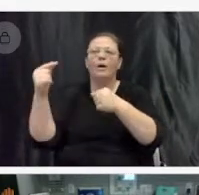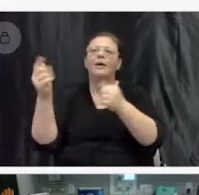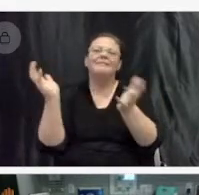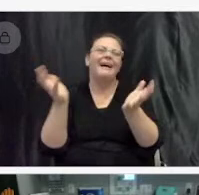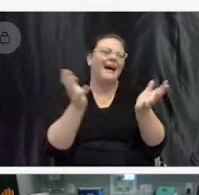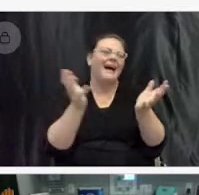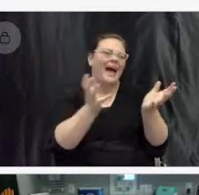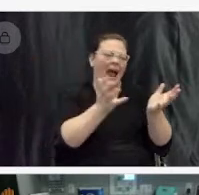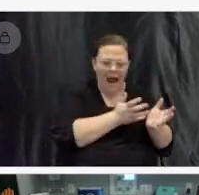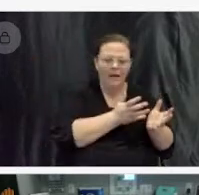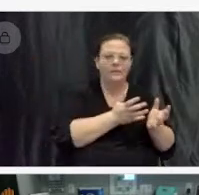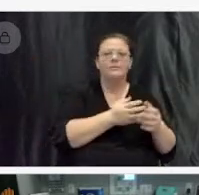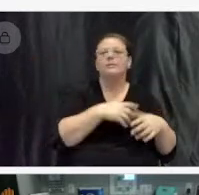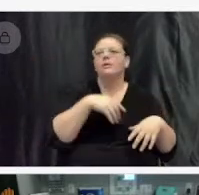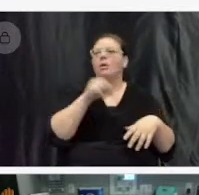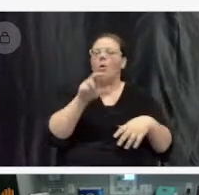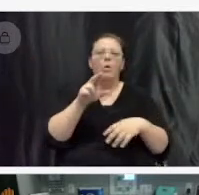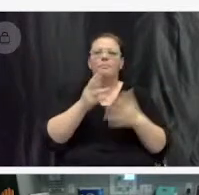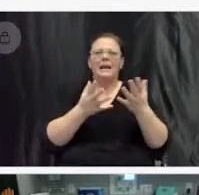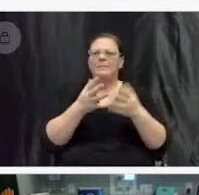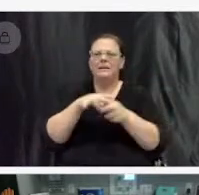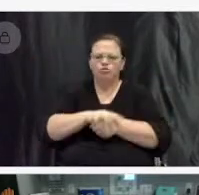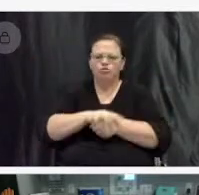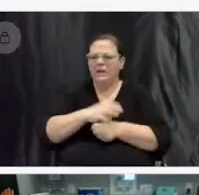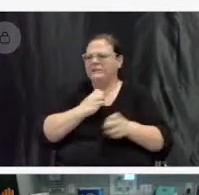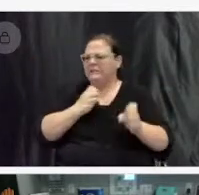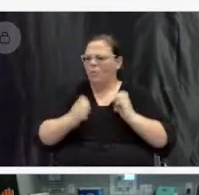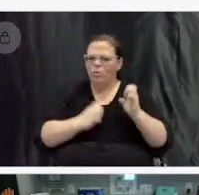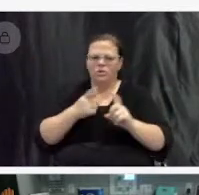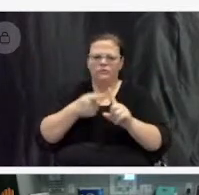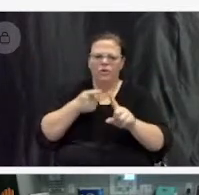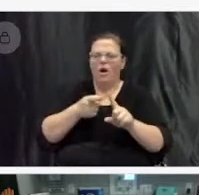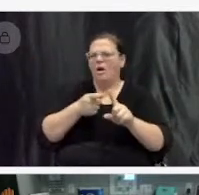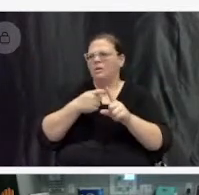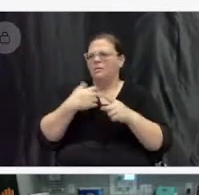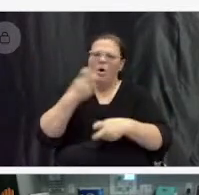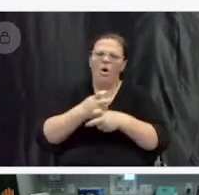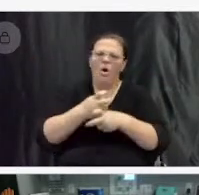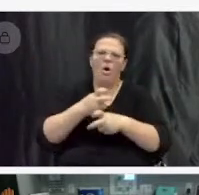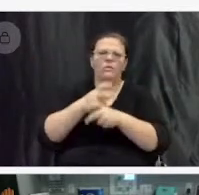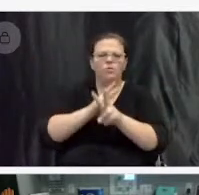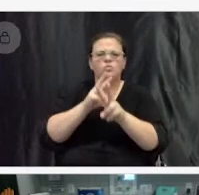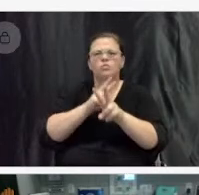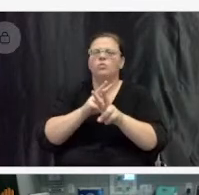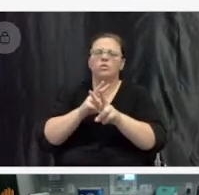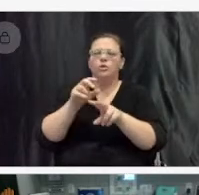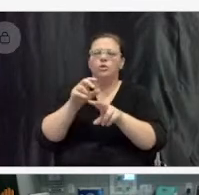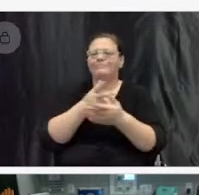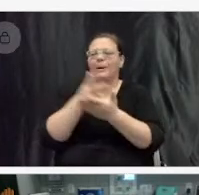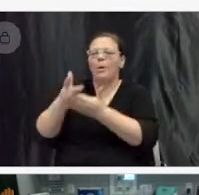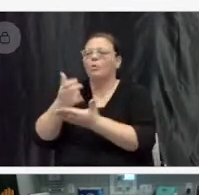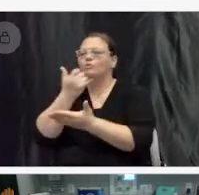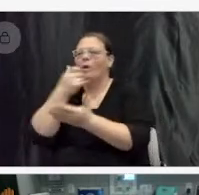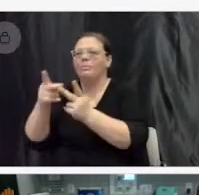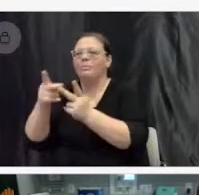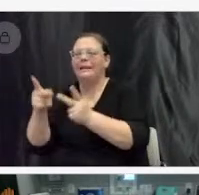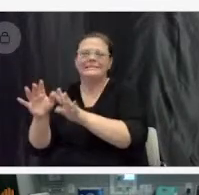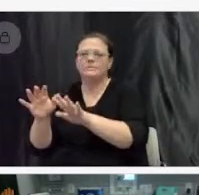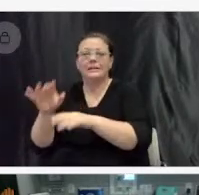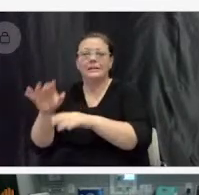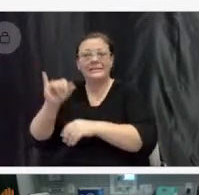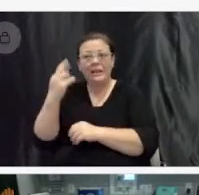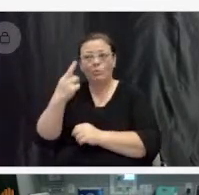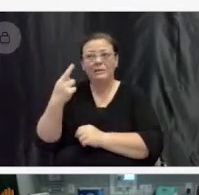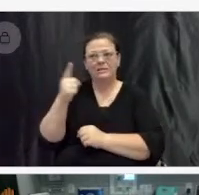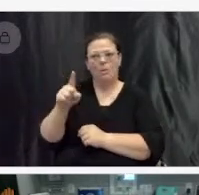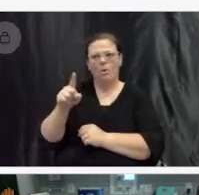home. Or maybe in the midst of dealing with stress and emotions from a difficult funeral or hospital stay, you parked in the wrong spot. Is that reason for someone